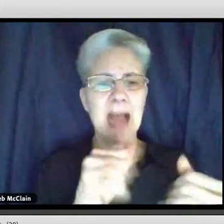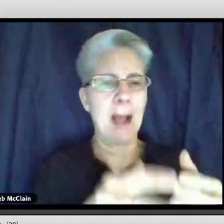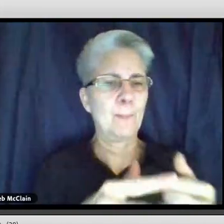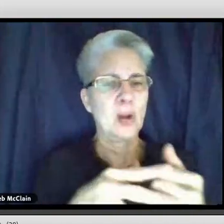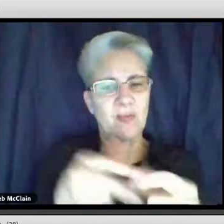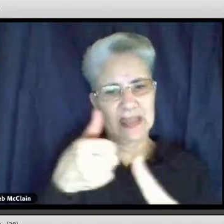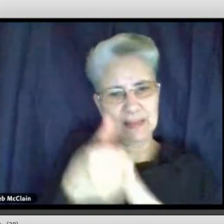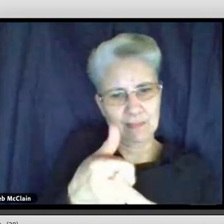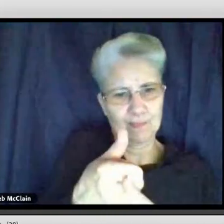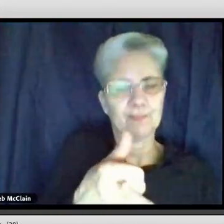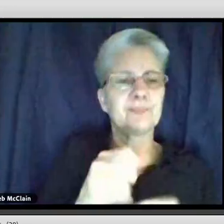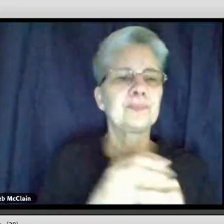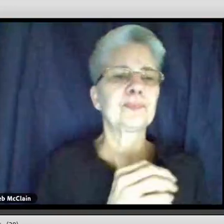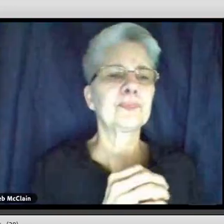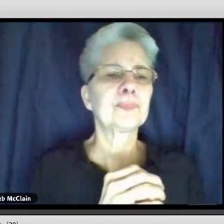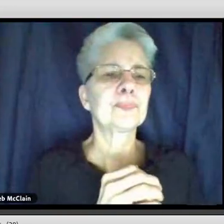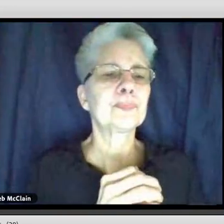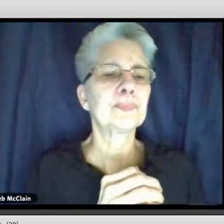its entirety.